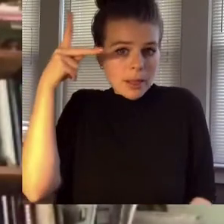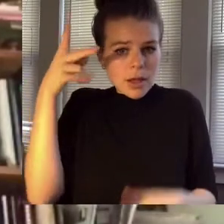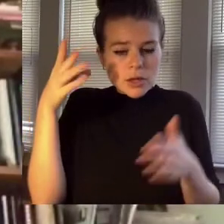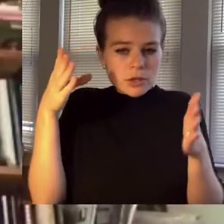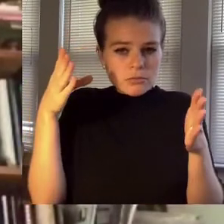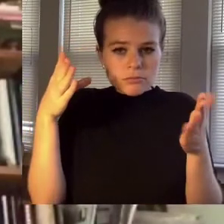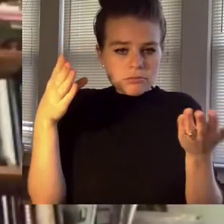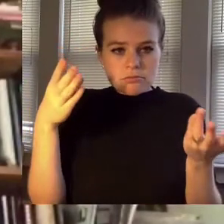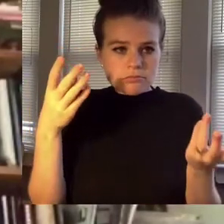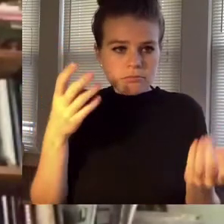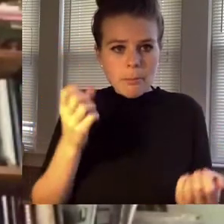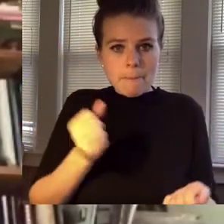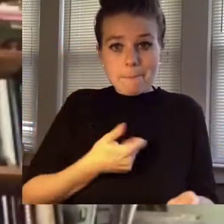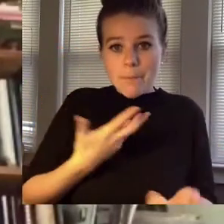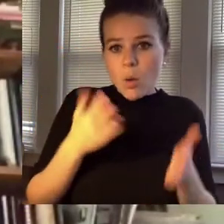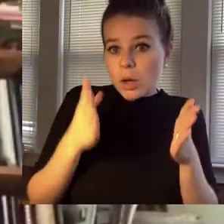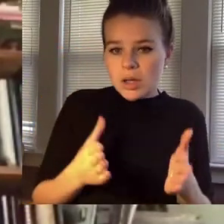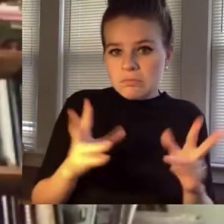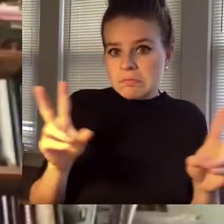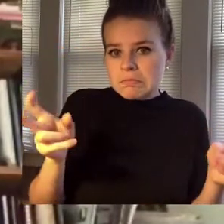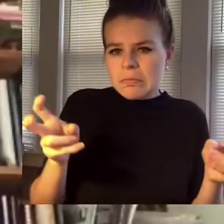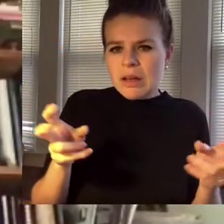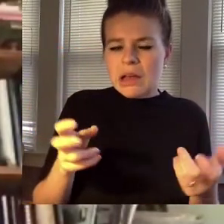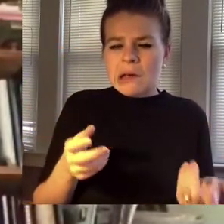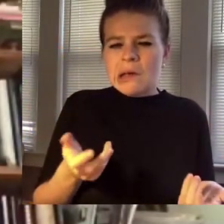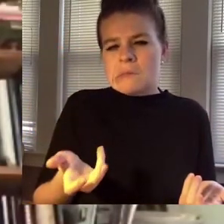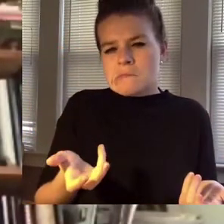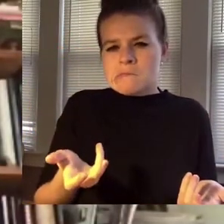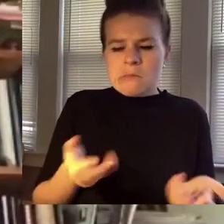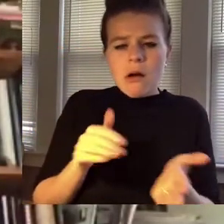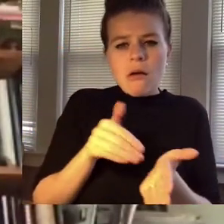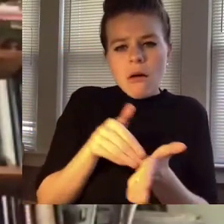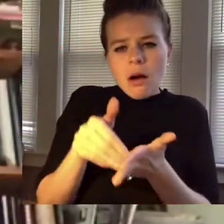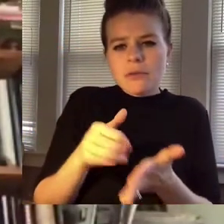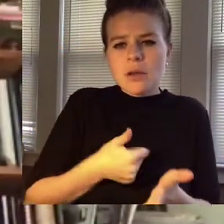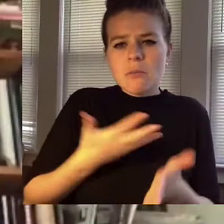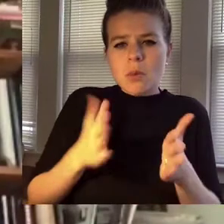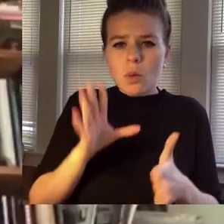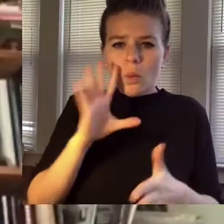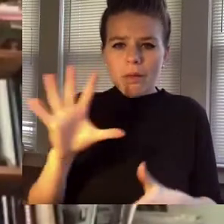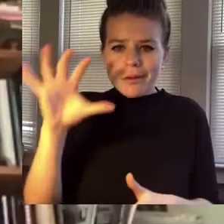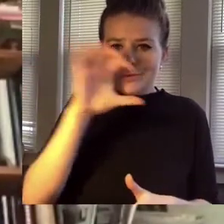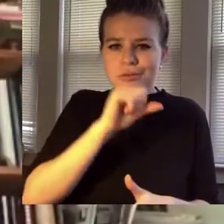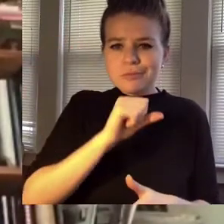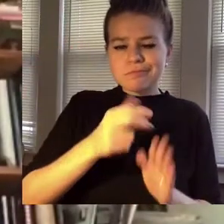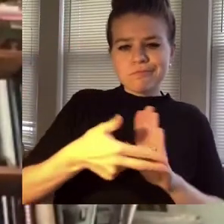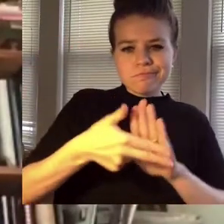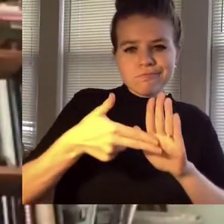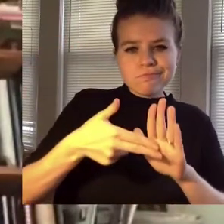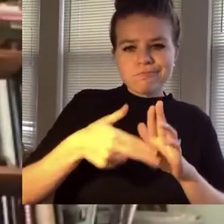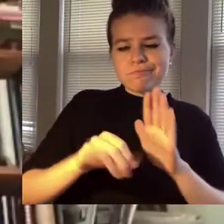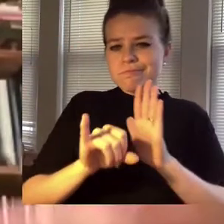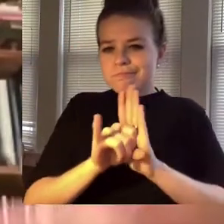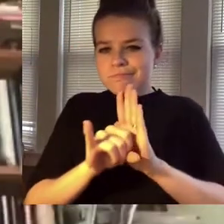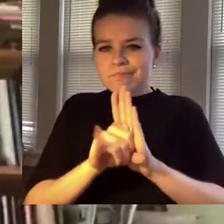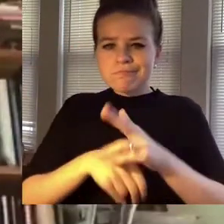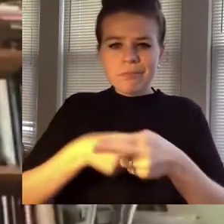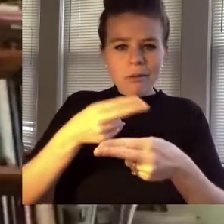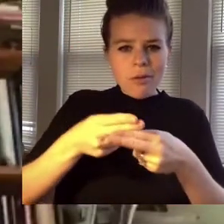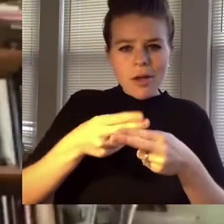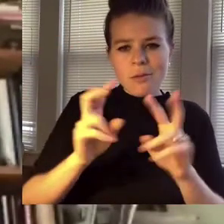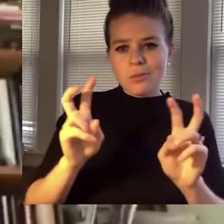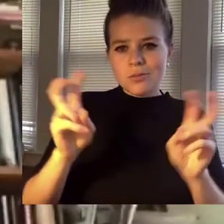often hear these labels associated with poets. Often poets assume such names and titles as a way to distinguish themselves from